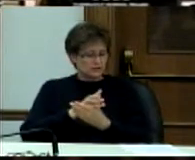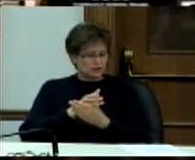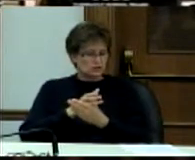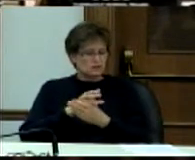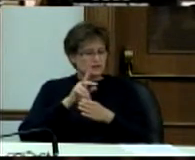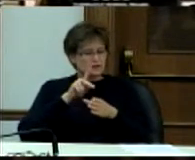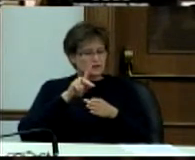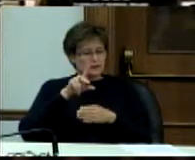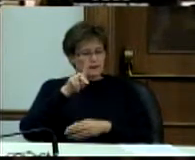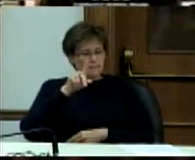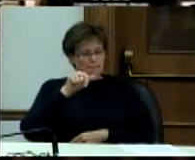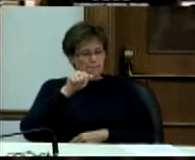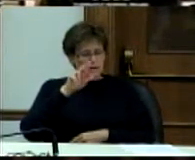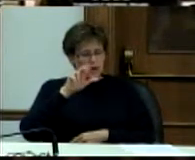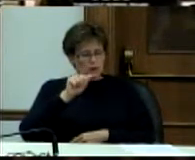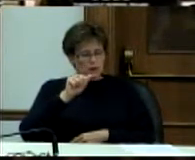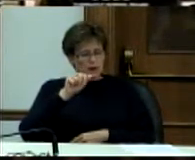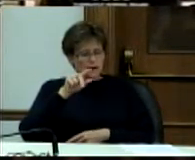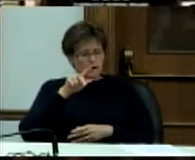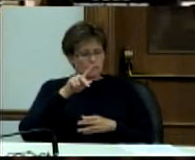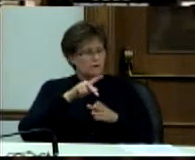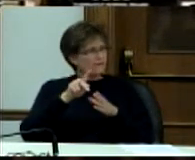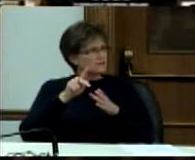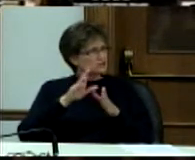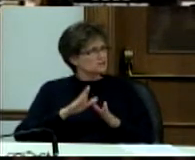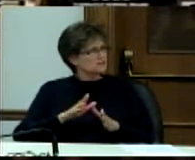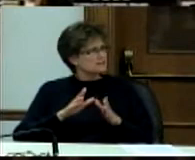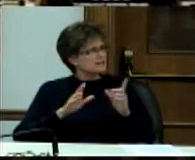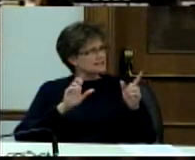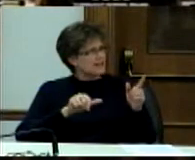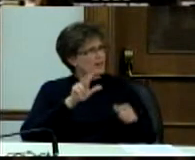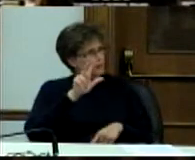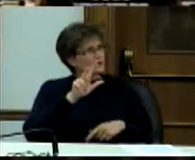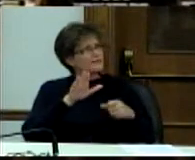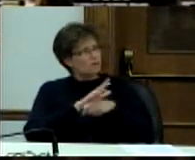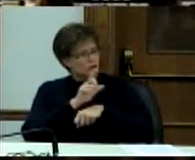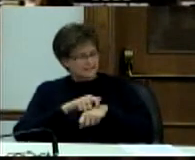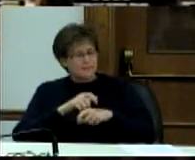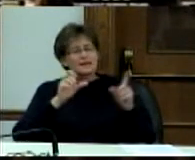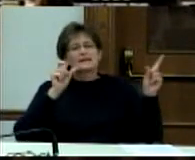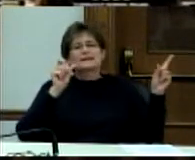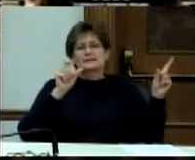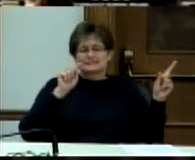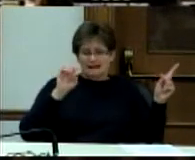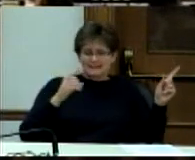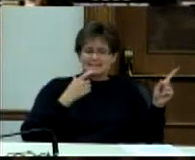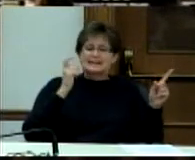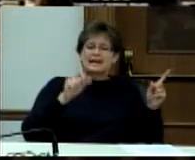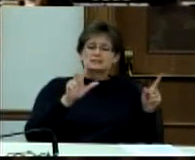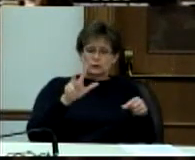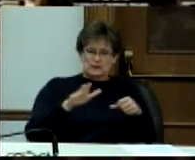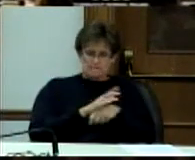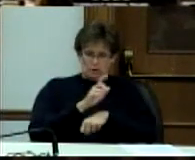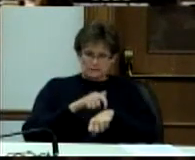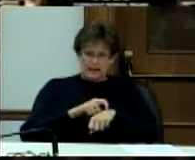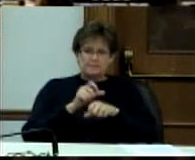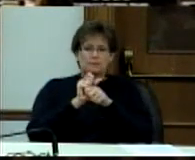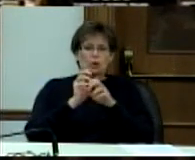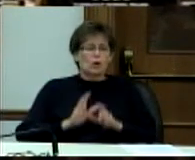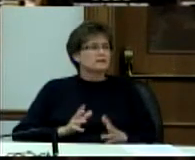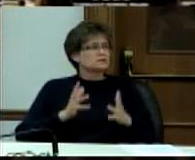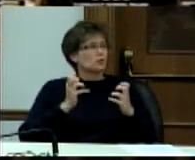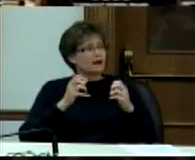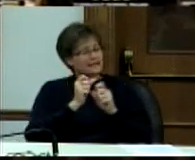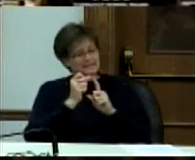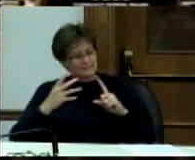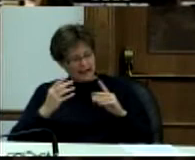intervention paraprofessionals. So can I start by asking the clarifying question, is that actually 3 FTE? These are actually 3 full-time FTEs, Okay. yes. All right,